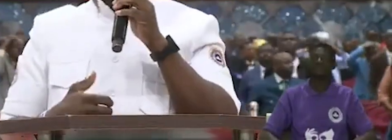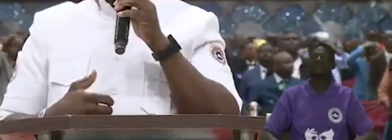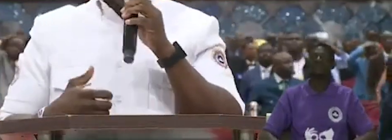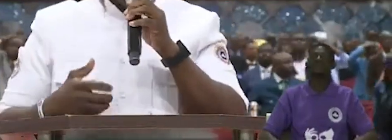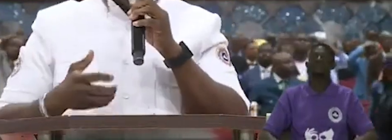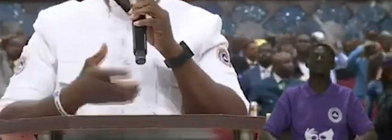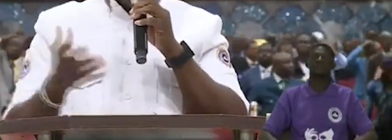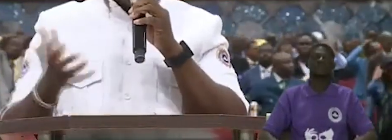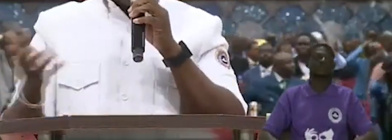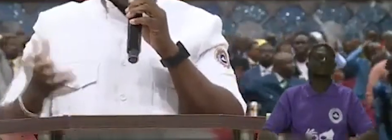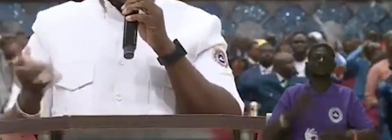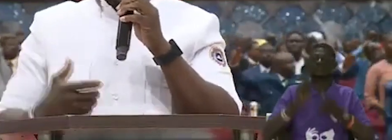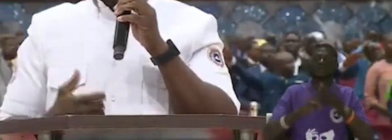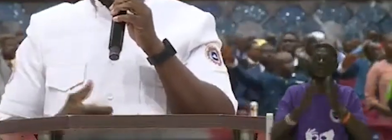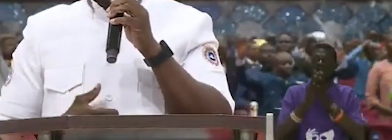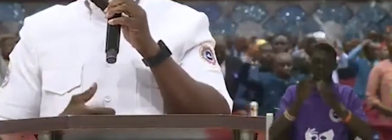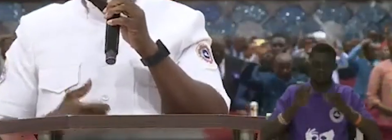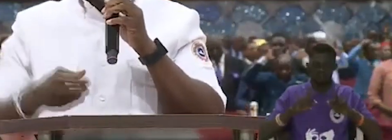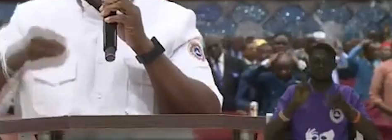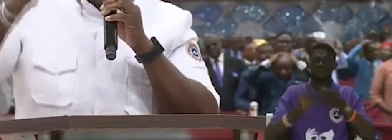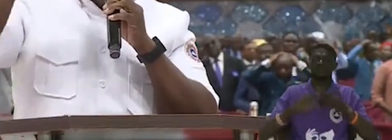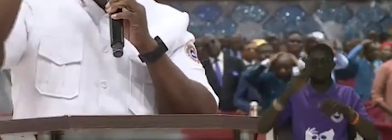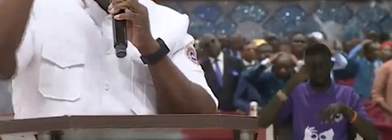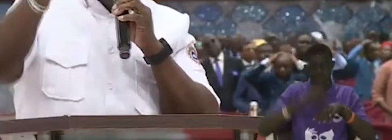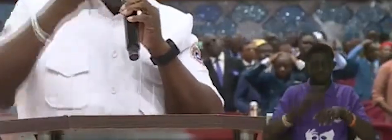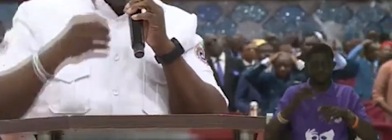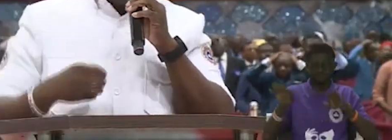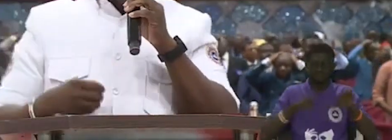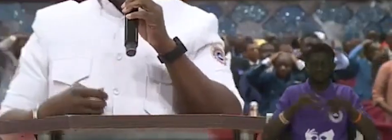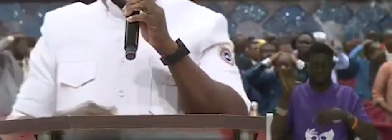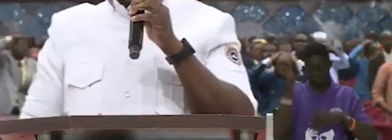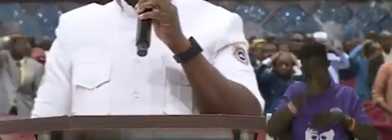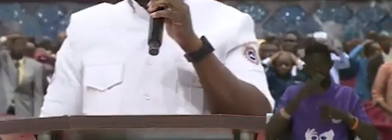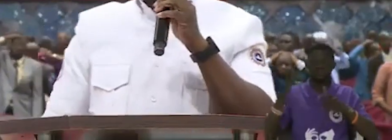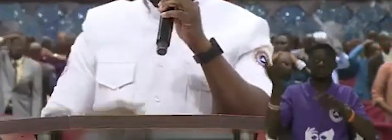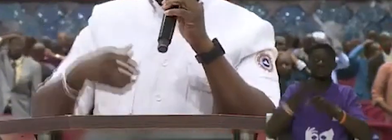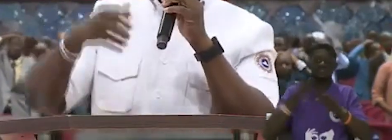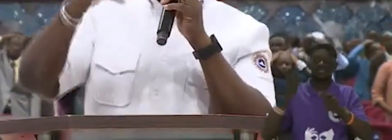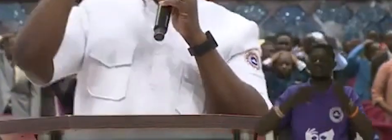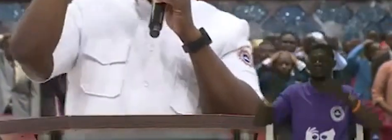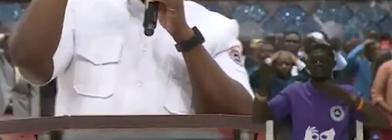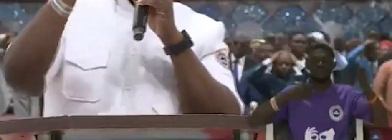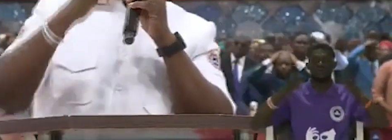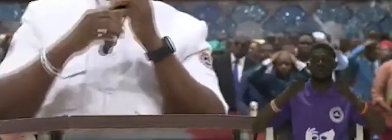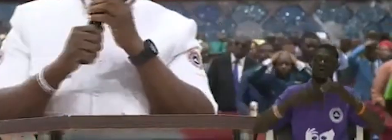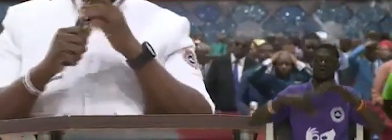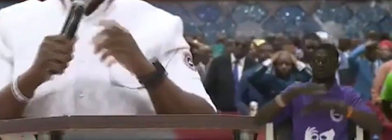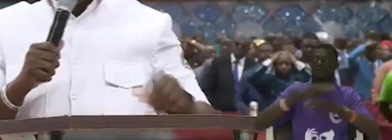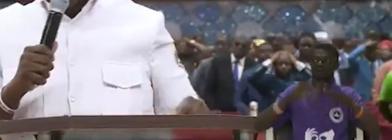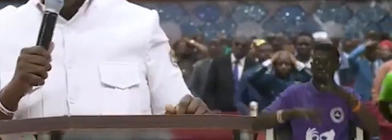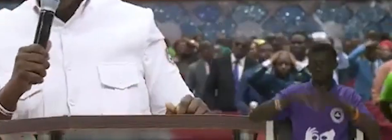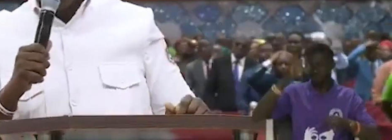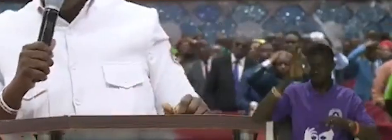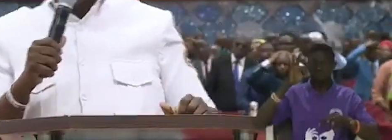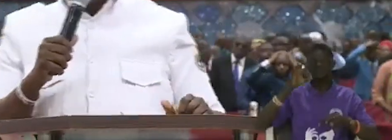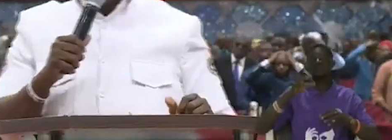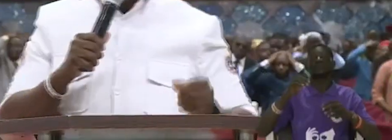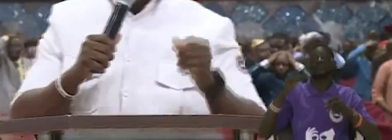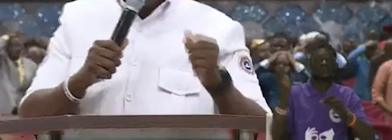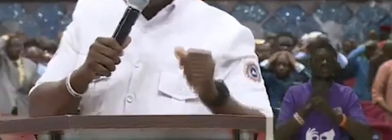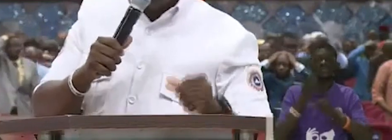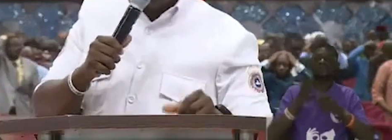to wisdom, but you are still behaving like you're foolish. Take dominion over your spirituality. Take dominion over your